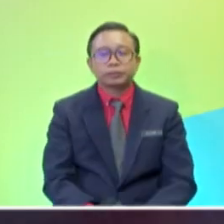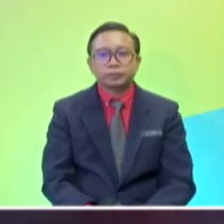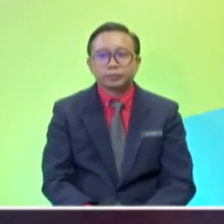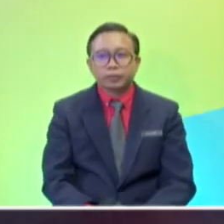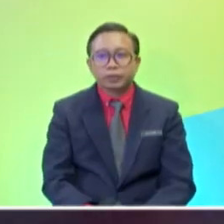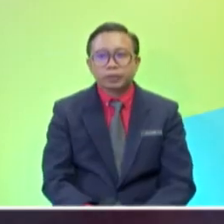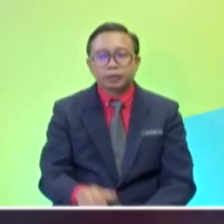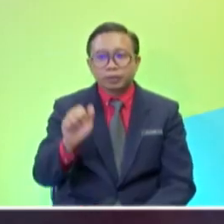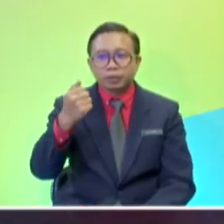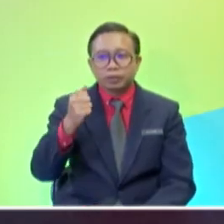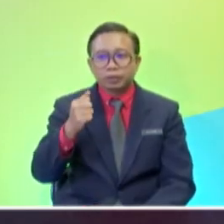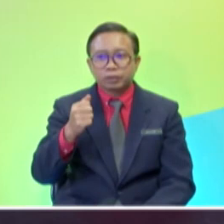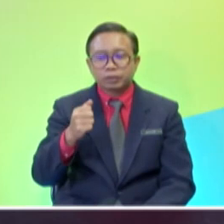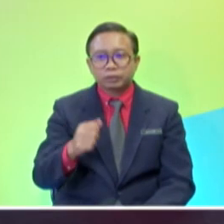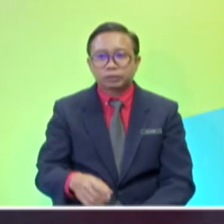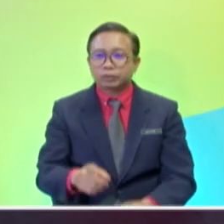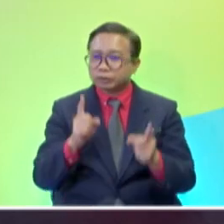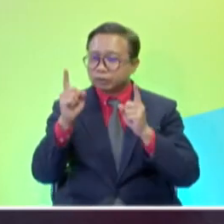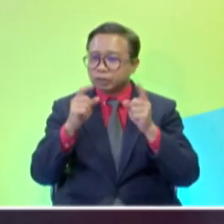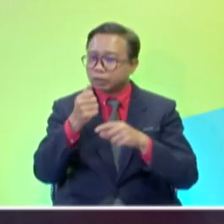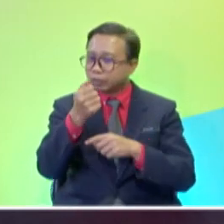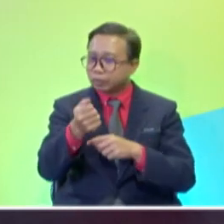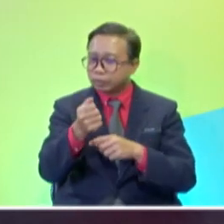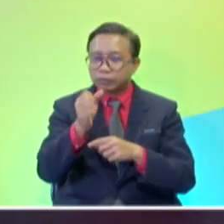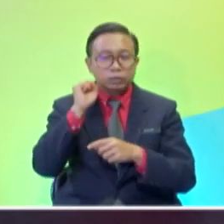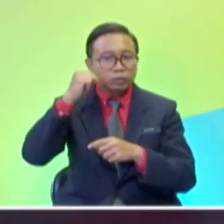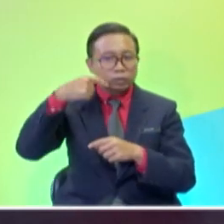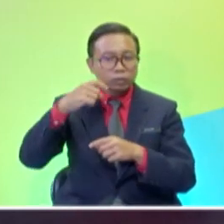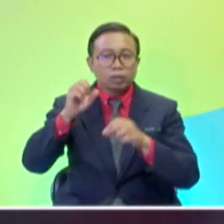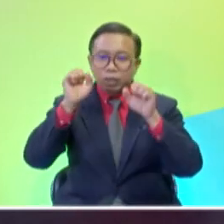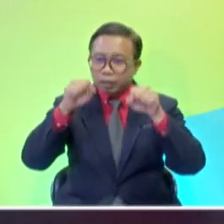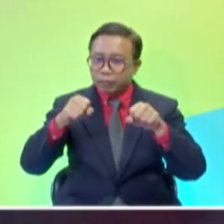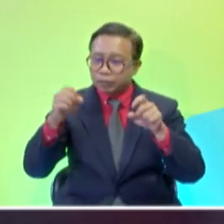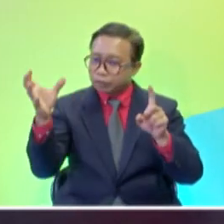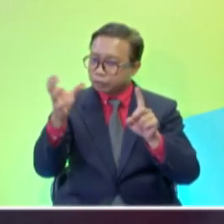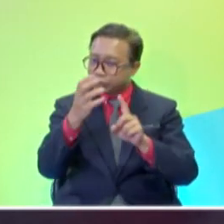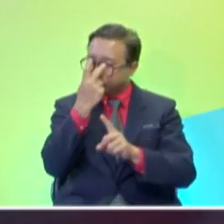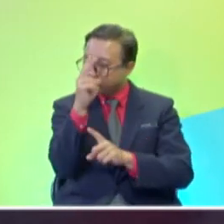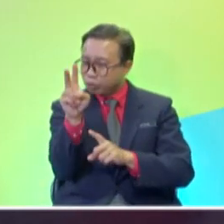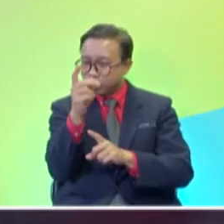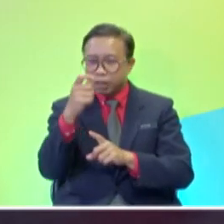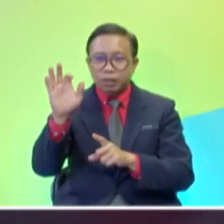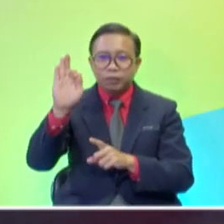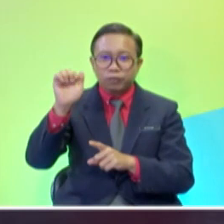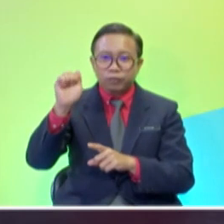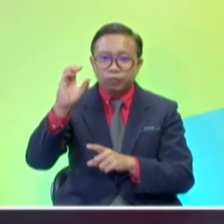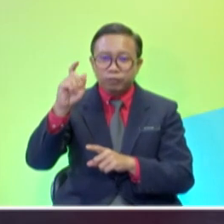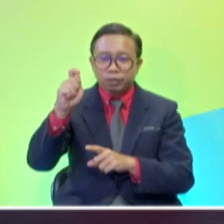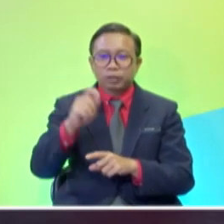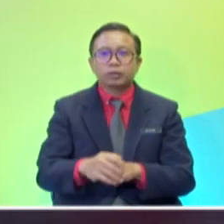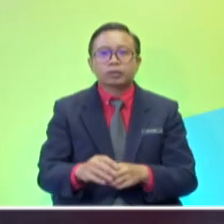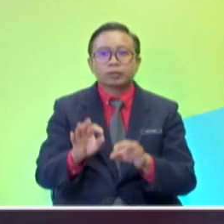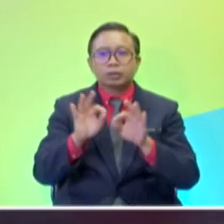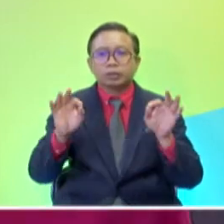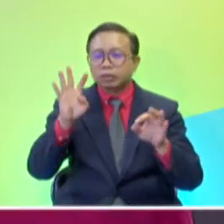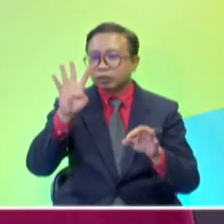10 stars for you, darling. Oh. Because you were able to spot the fact that sentence 4 was